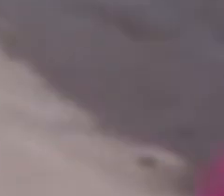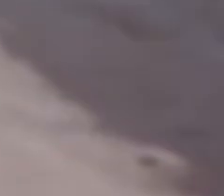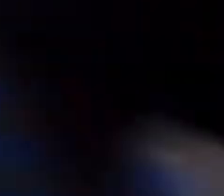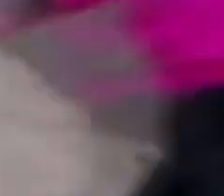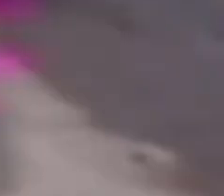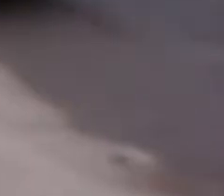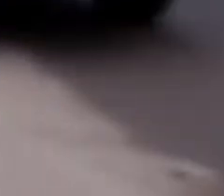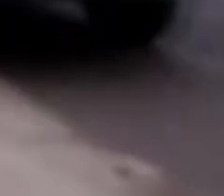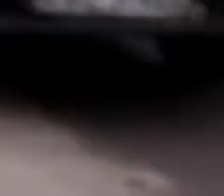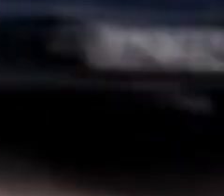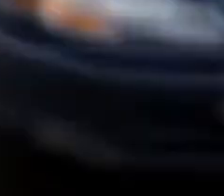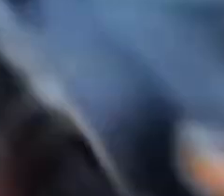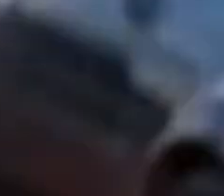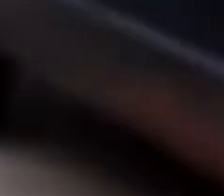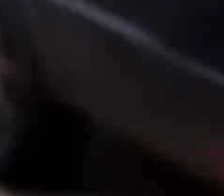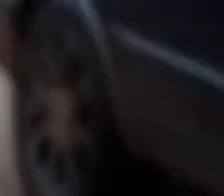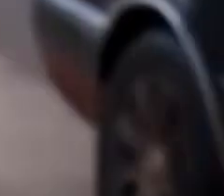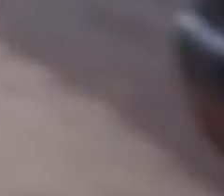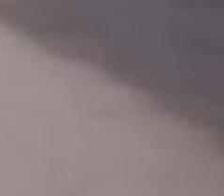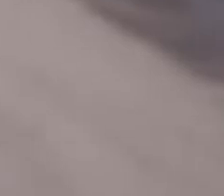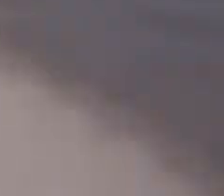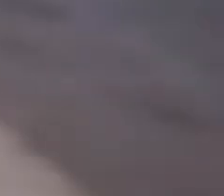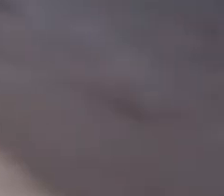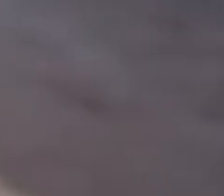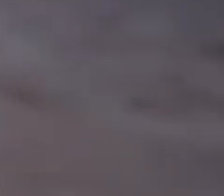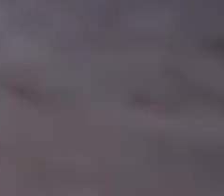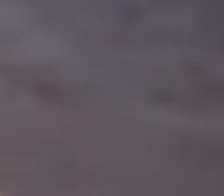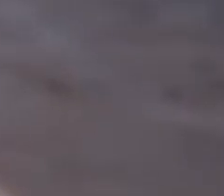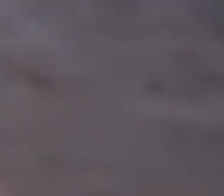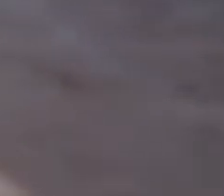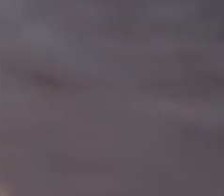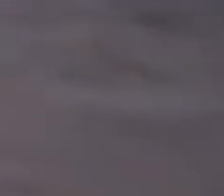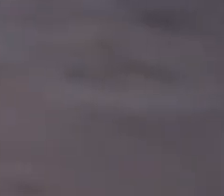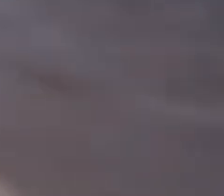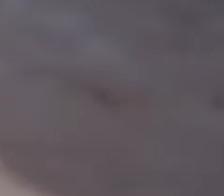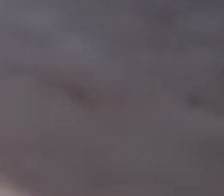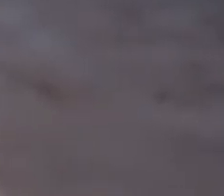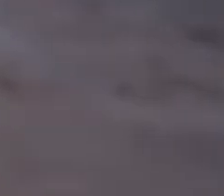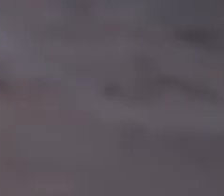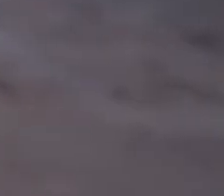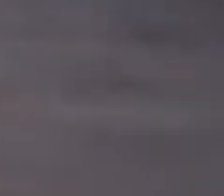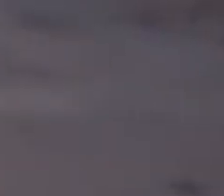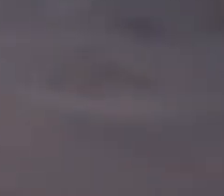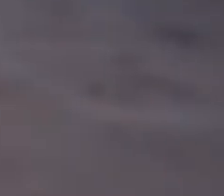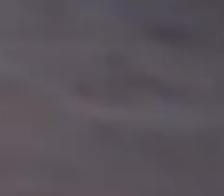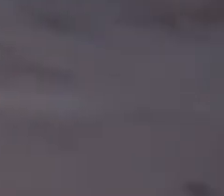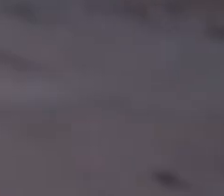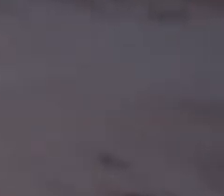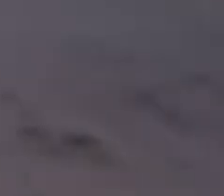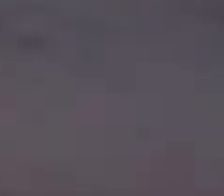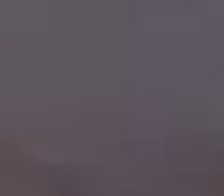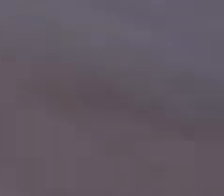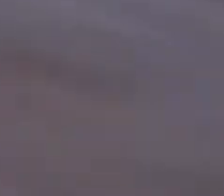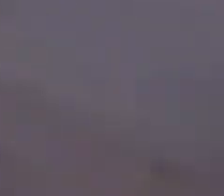the curfew. Police cars patrolled different roads of the town, with siren to alert members of the public